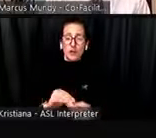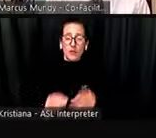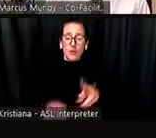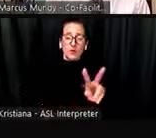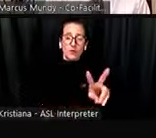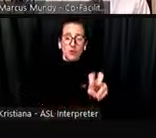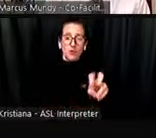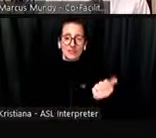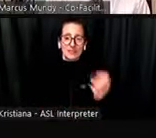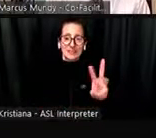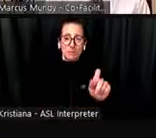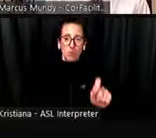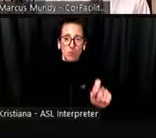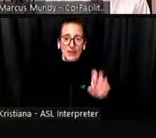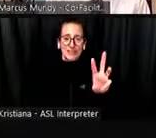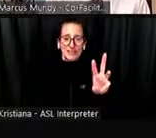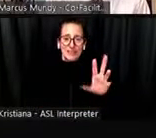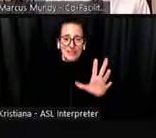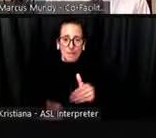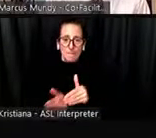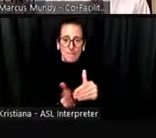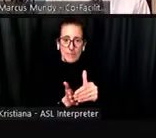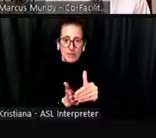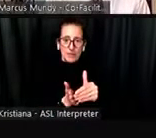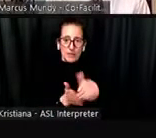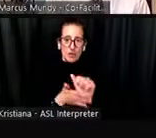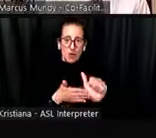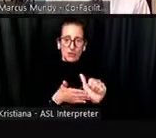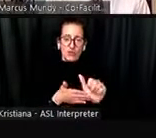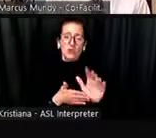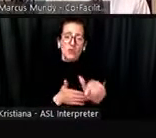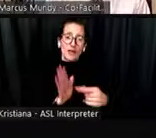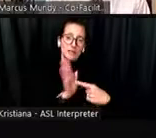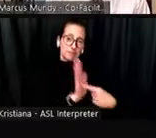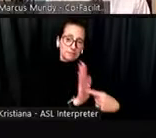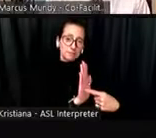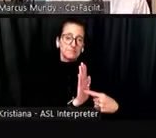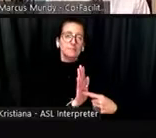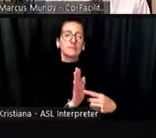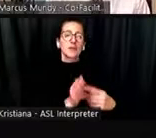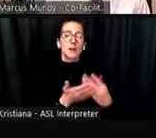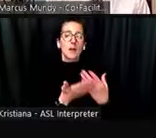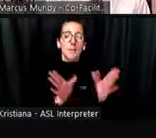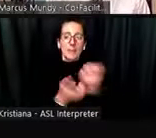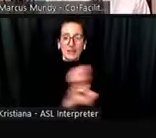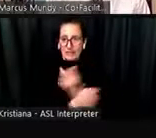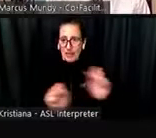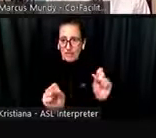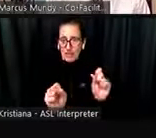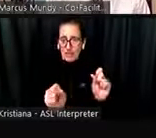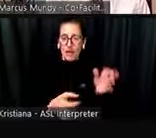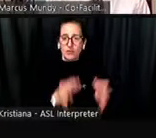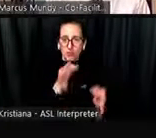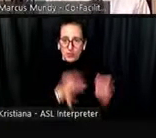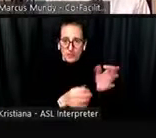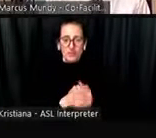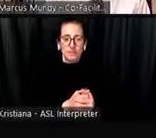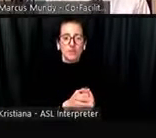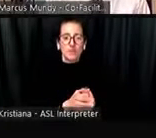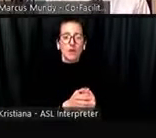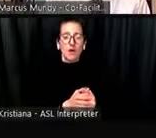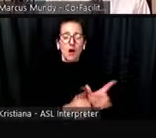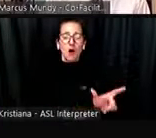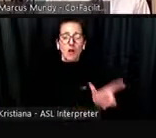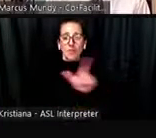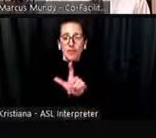million. So that is the picture for the public safety and justice. And then on the left-hand side, you can see that the pie